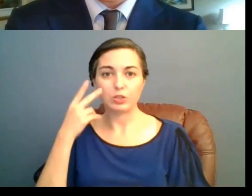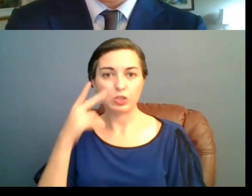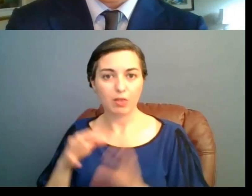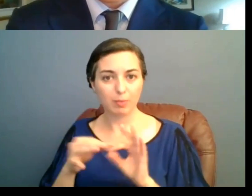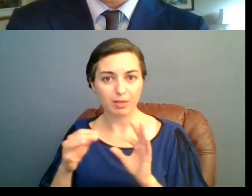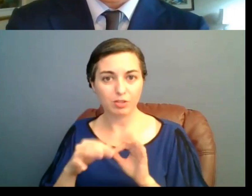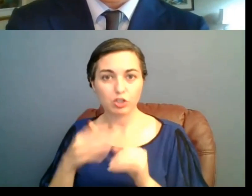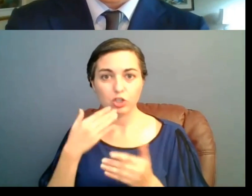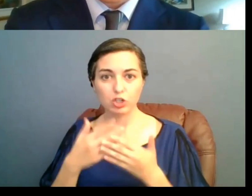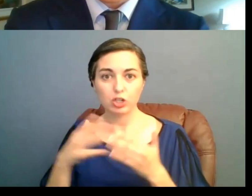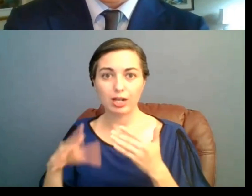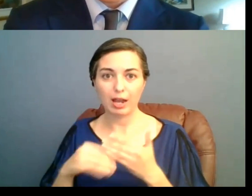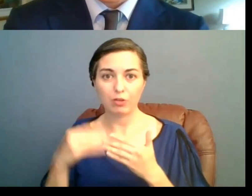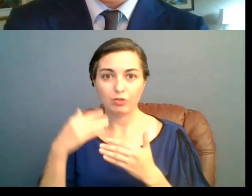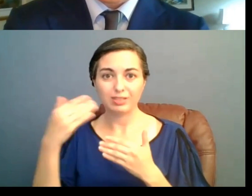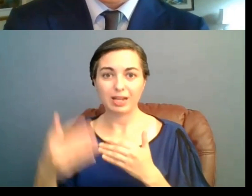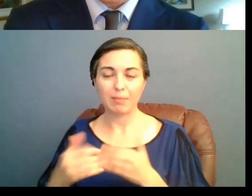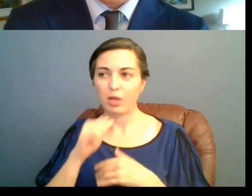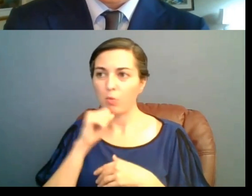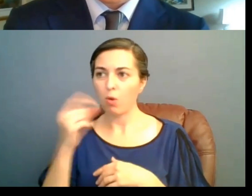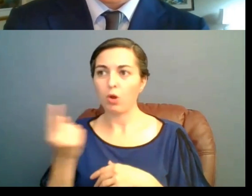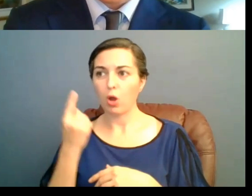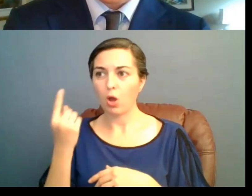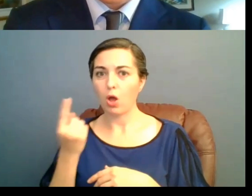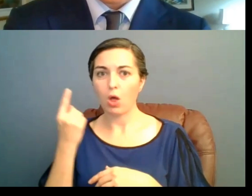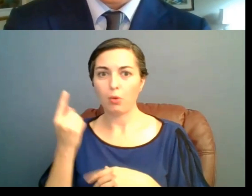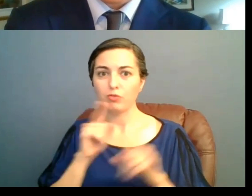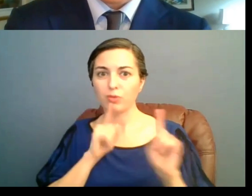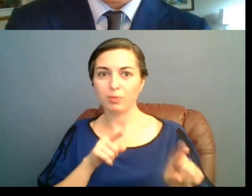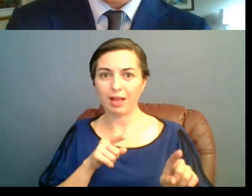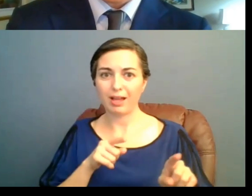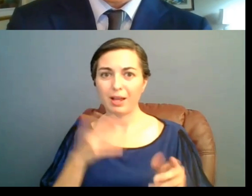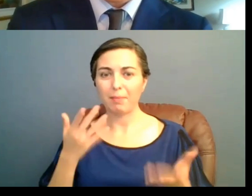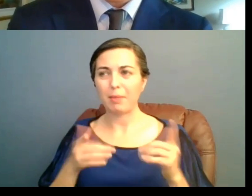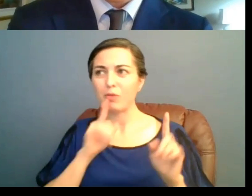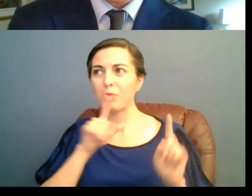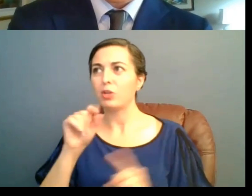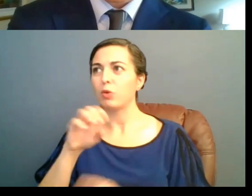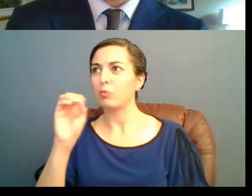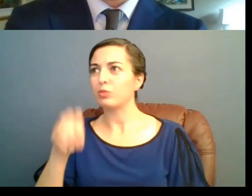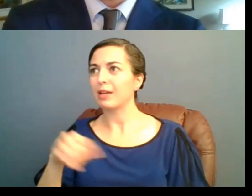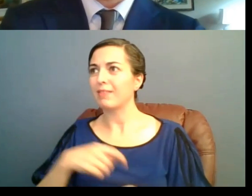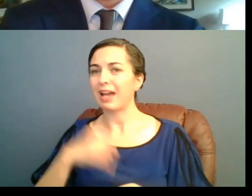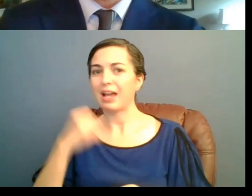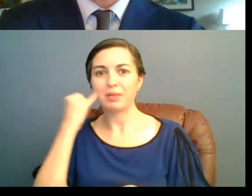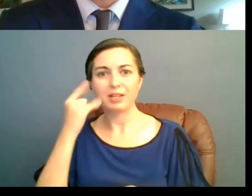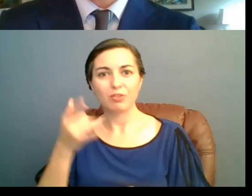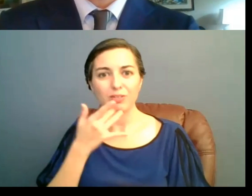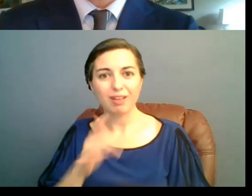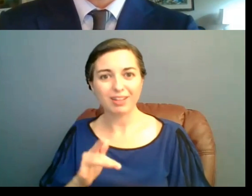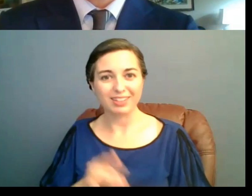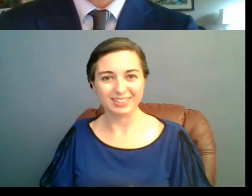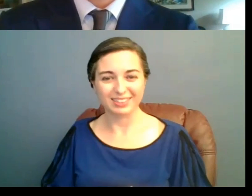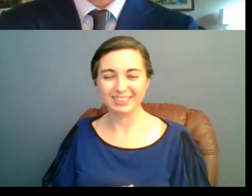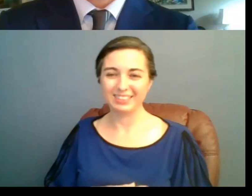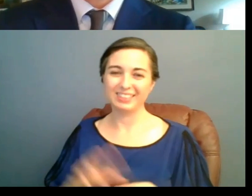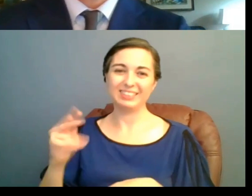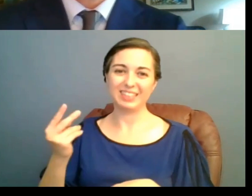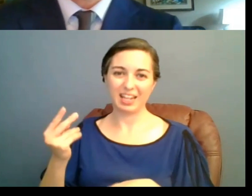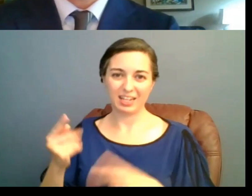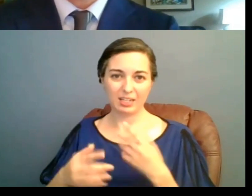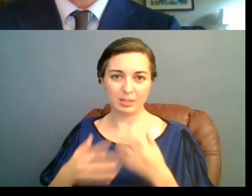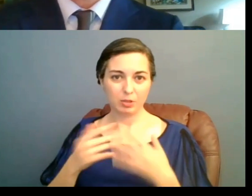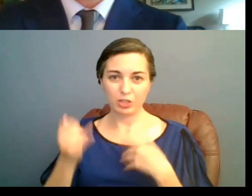and they're not always going to reply to you. They're going to reply to you like 20% of the time if you're lucky. The second thing I would do is, regardless of whether or not you see a